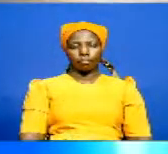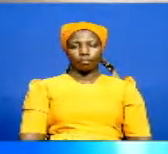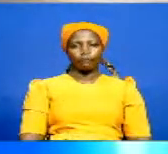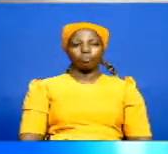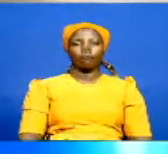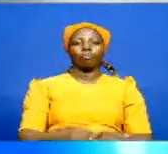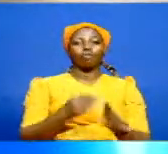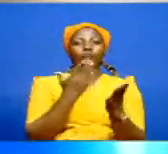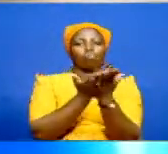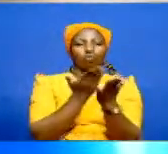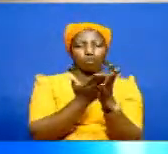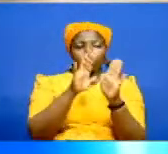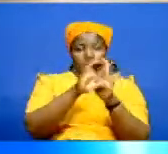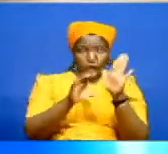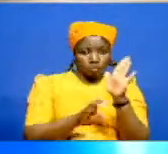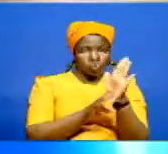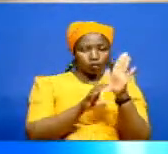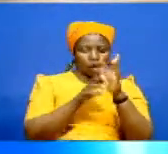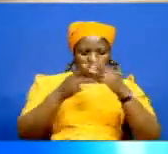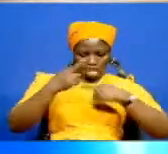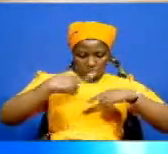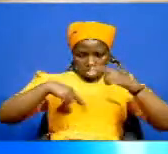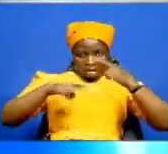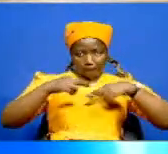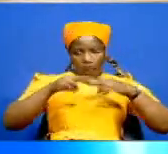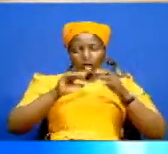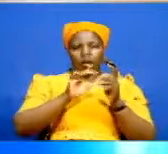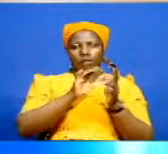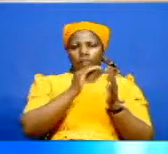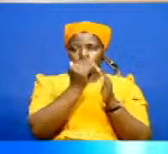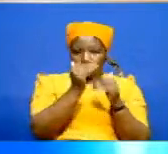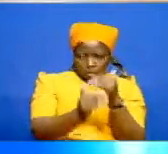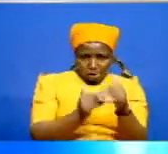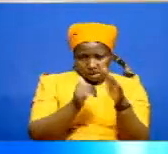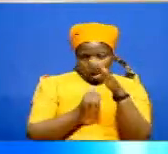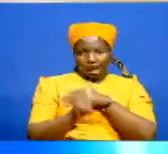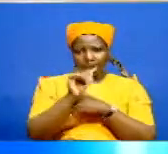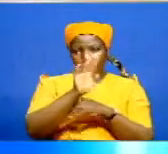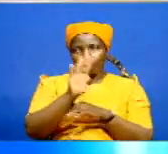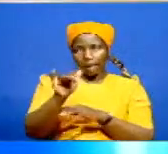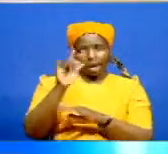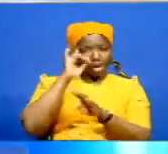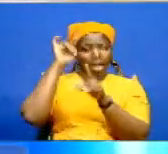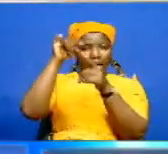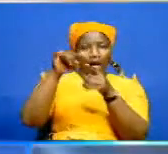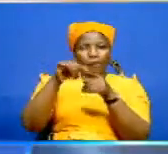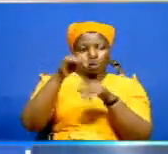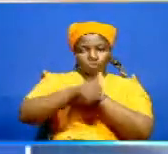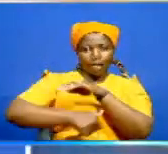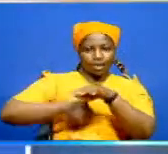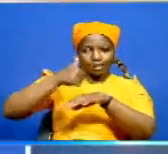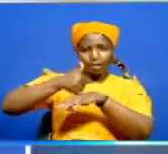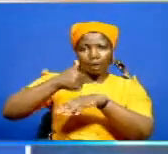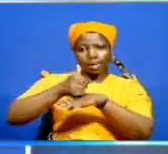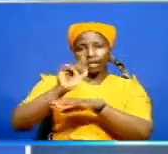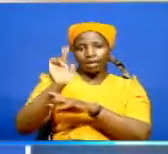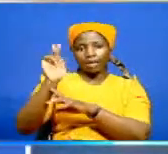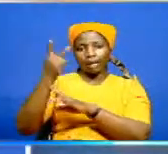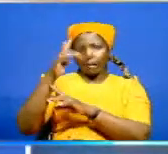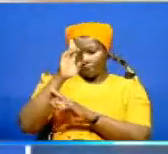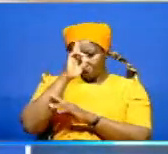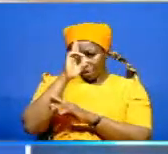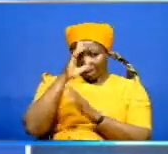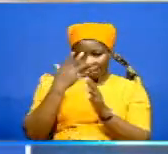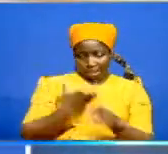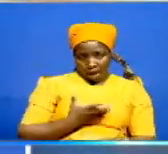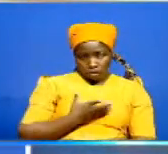The proposed constitution review process under the Building Bridges Initiative seeks to establish the Kenya Police Council,